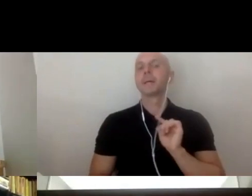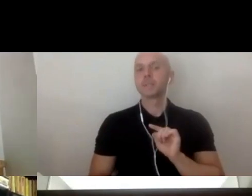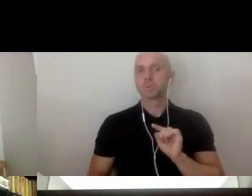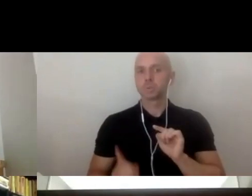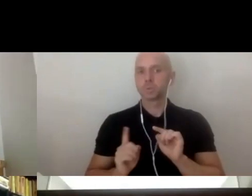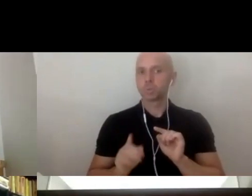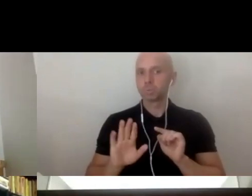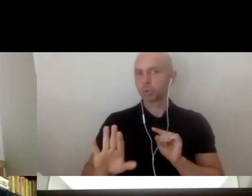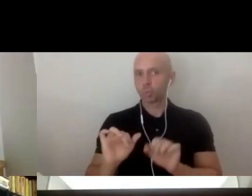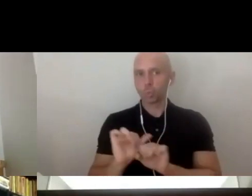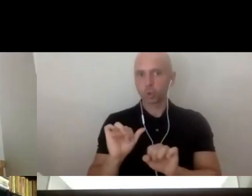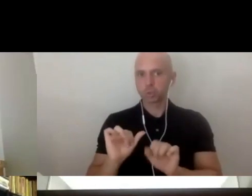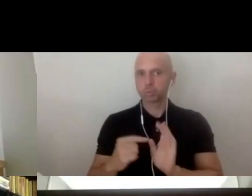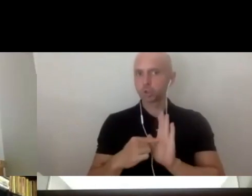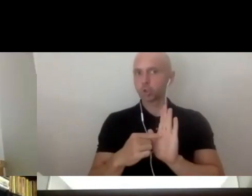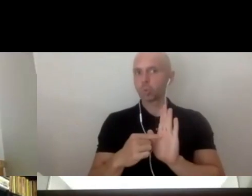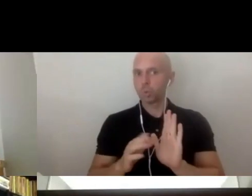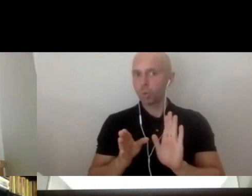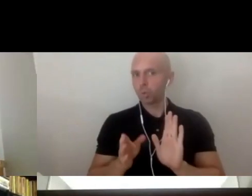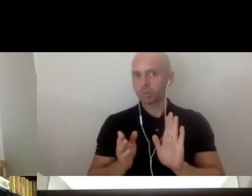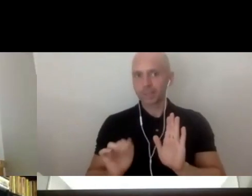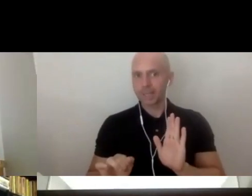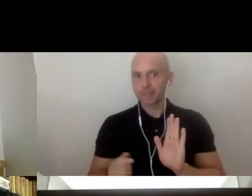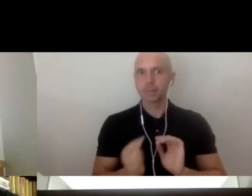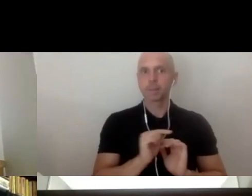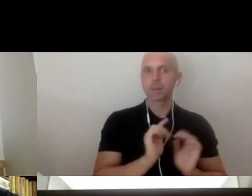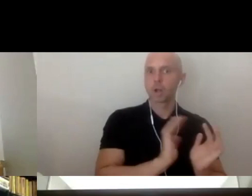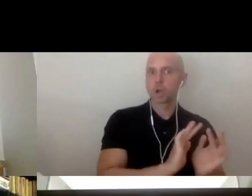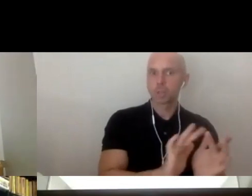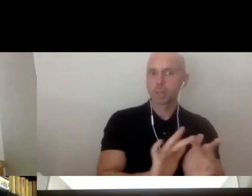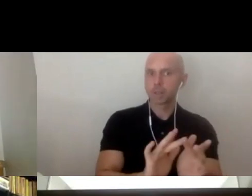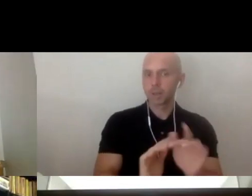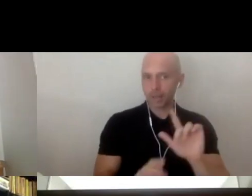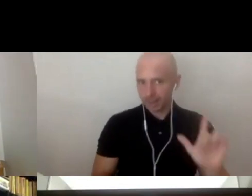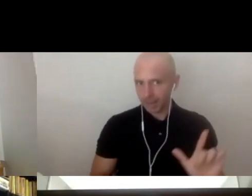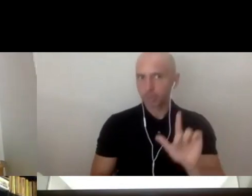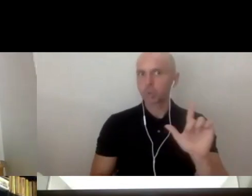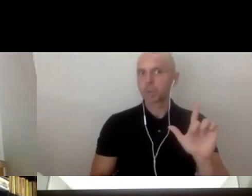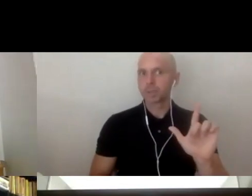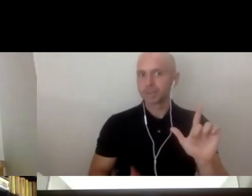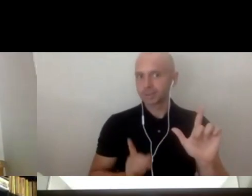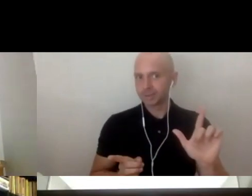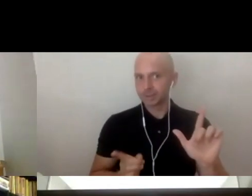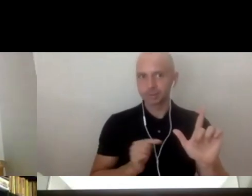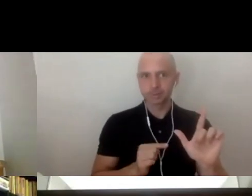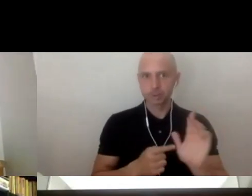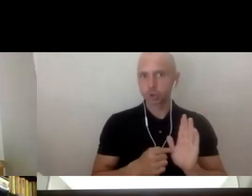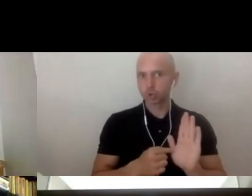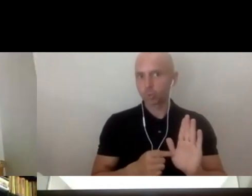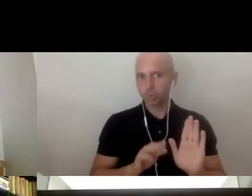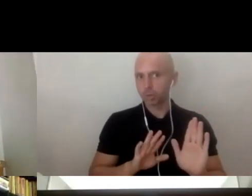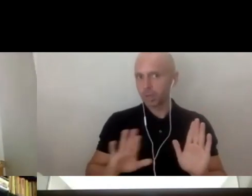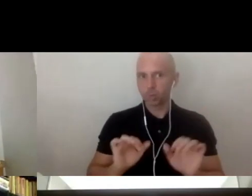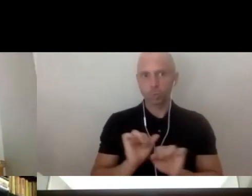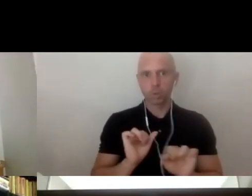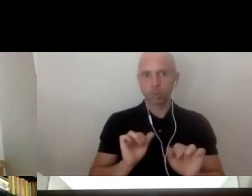the work, or you could reach out to some local library branches who might think this is a wonderful thing to showcase.